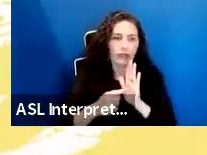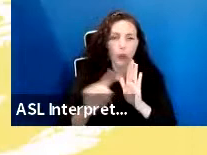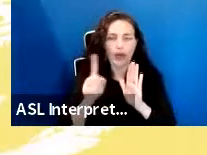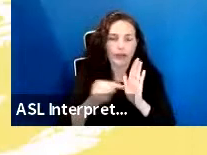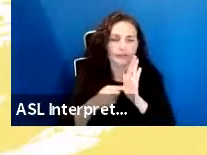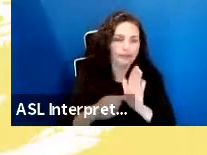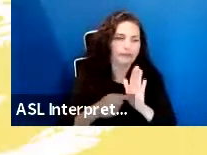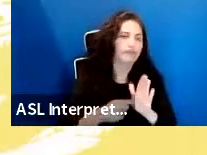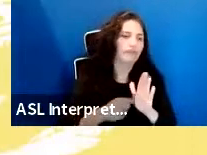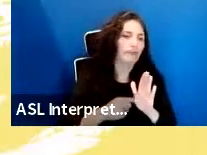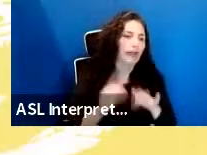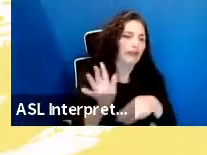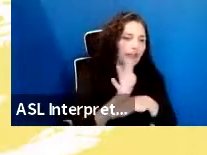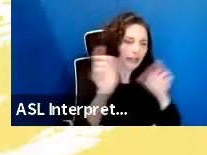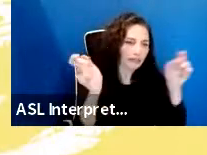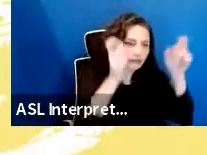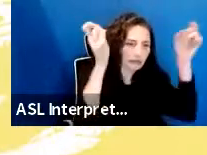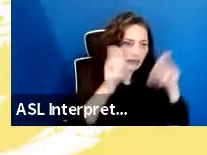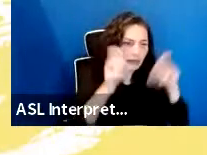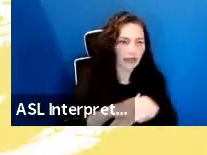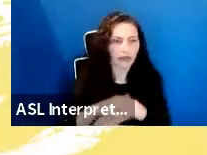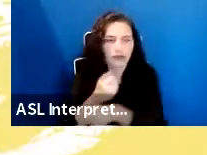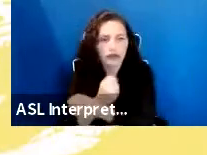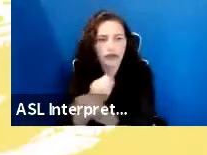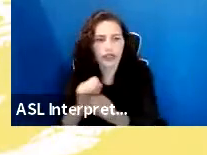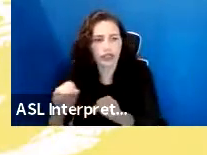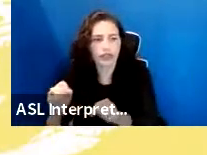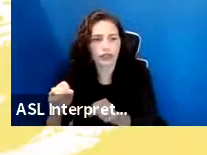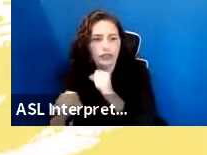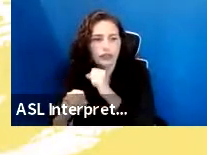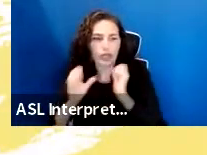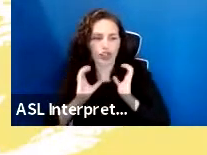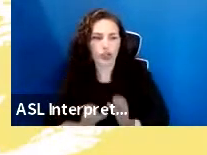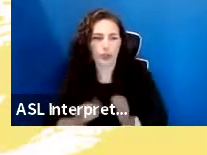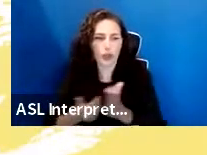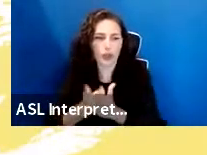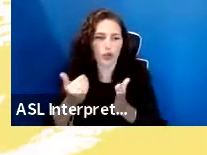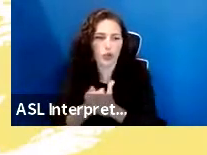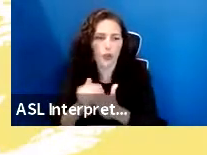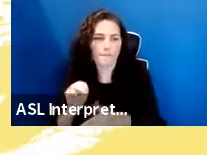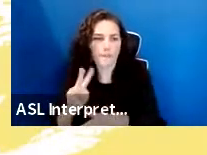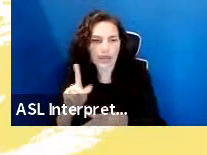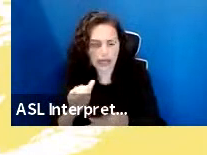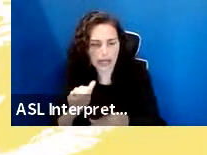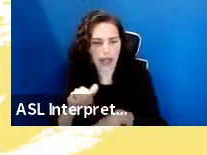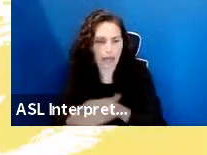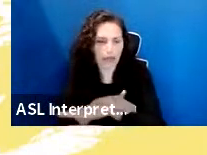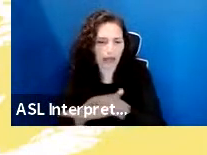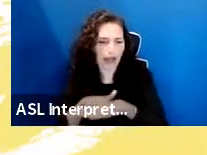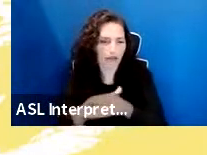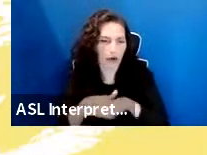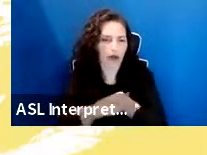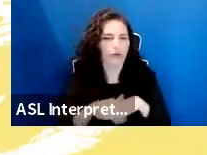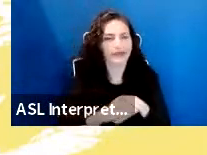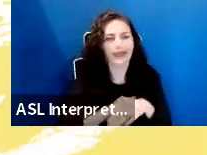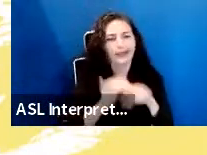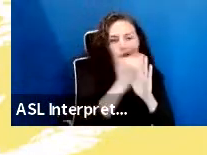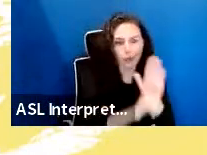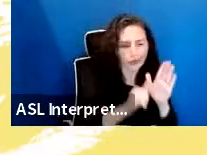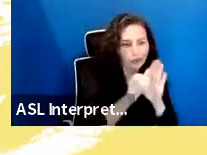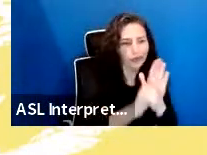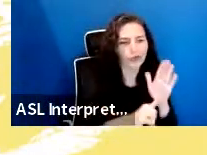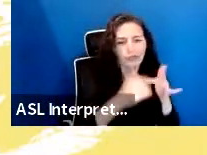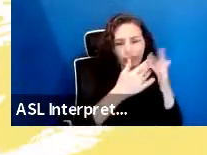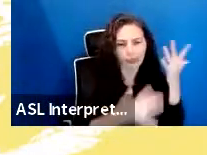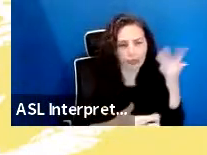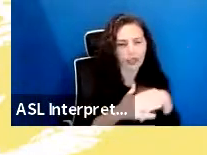free to consumer new media platforms like Vimeo or YouTube, screening for Academy Award consideration,